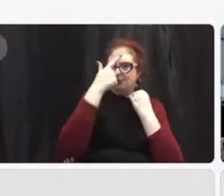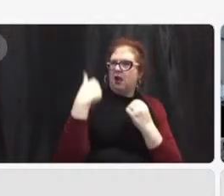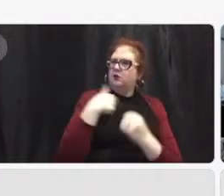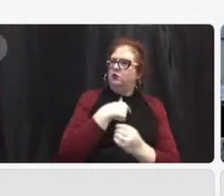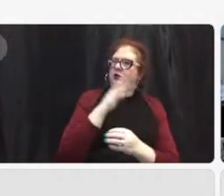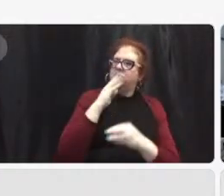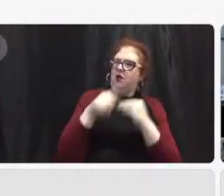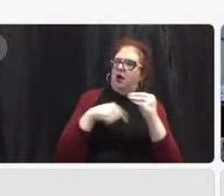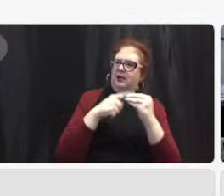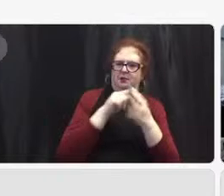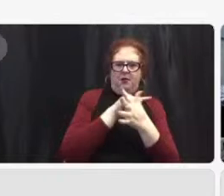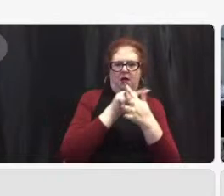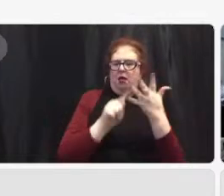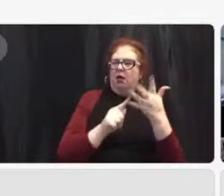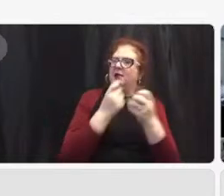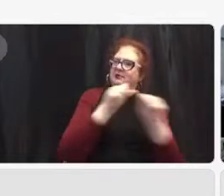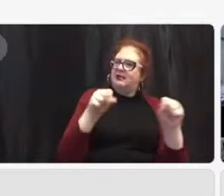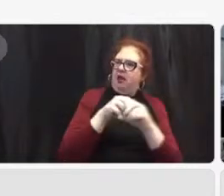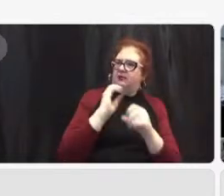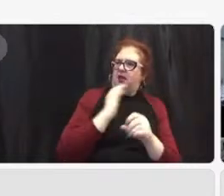of safety in our neighborhood.